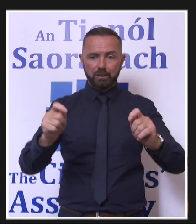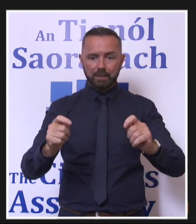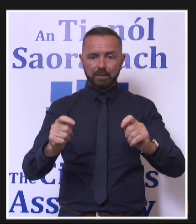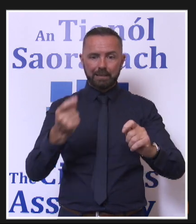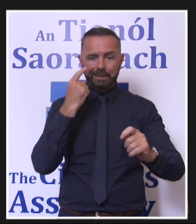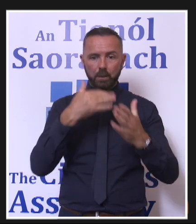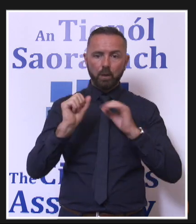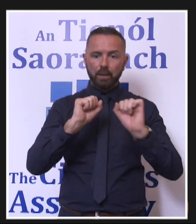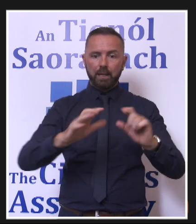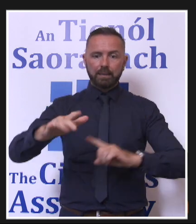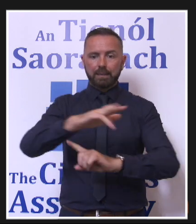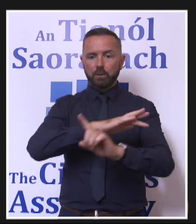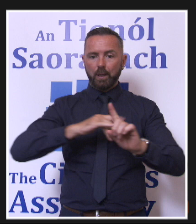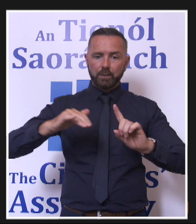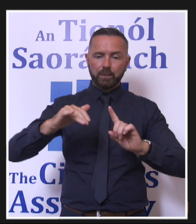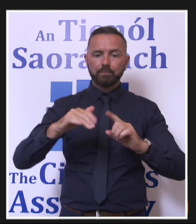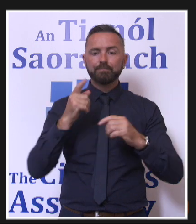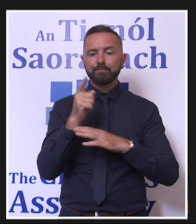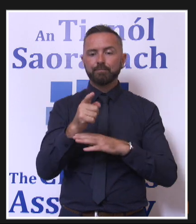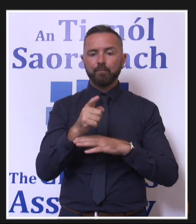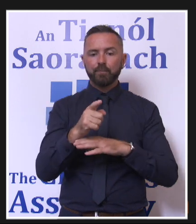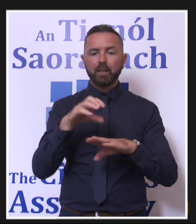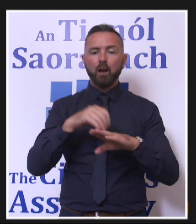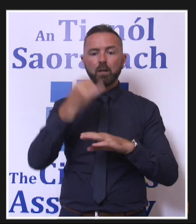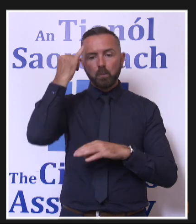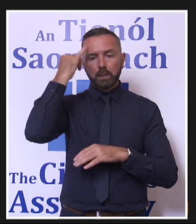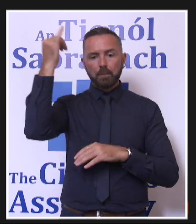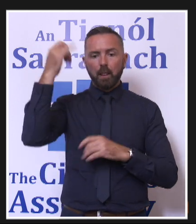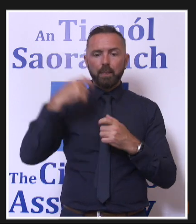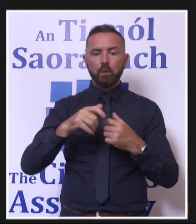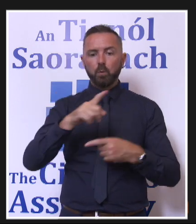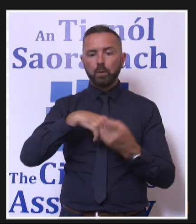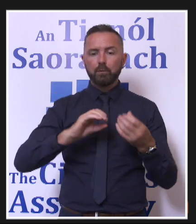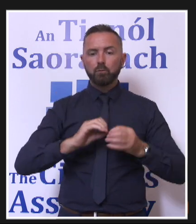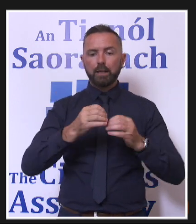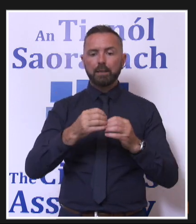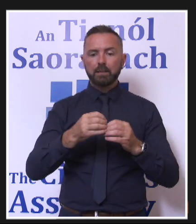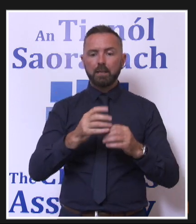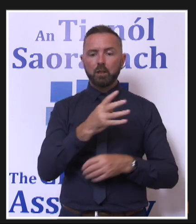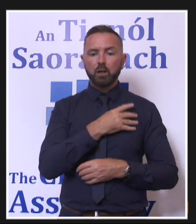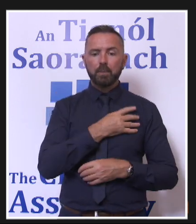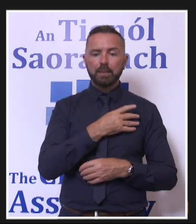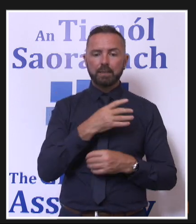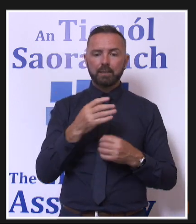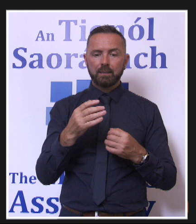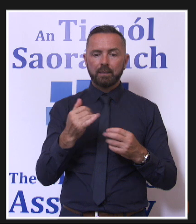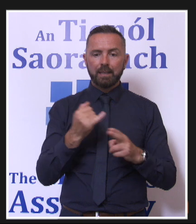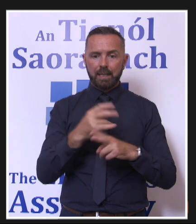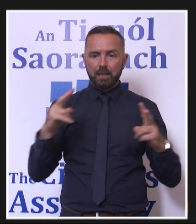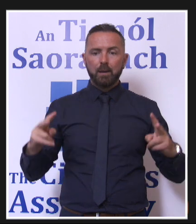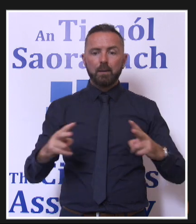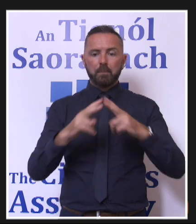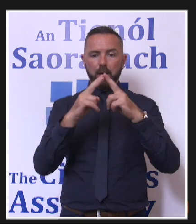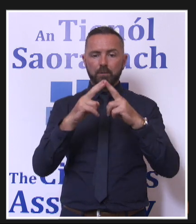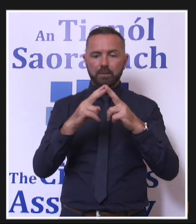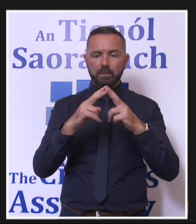their situation. And this is on this principle that we created then the Community of Volunteers of Paris, because